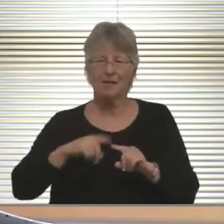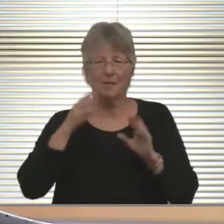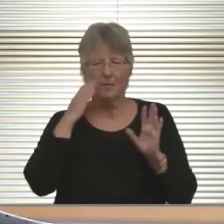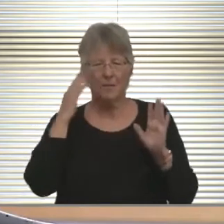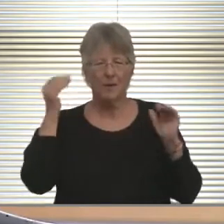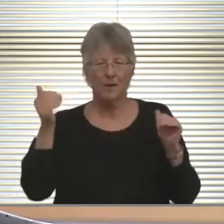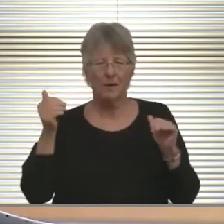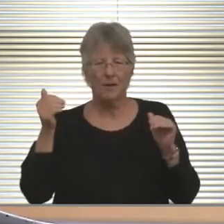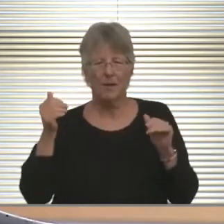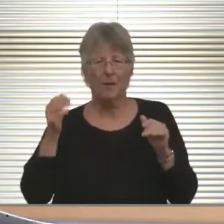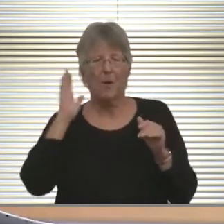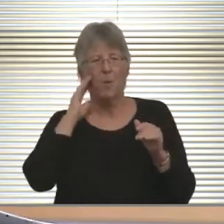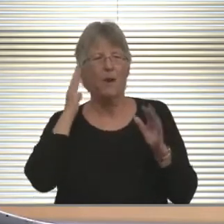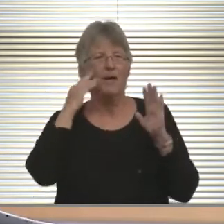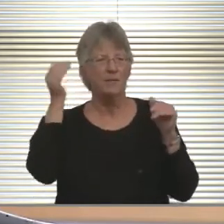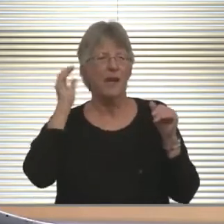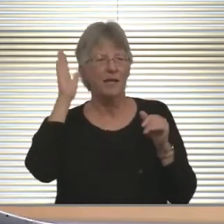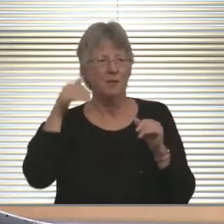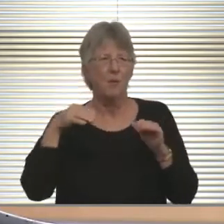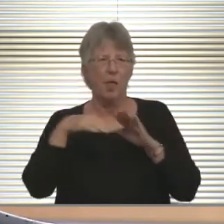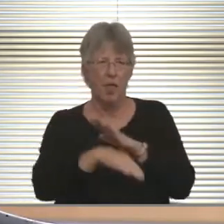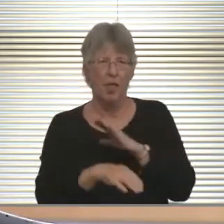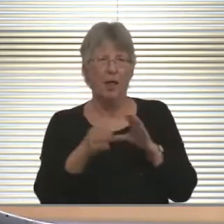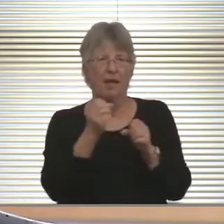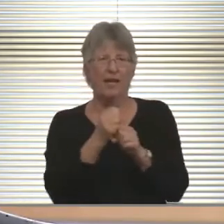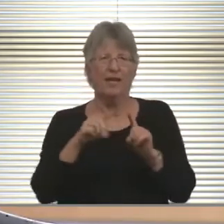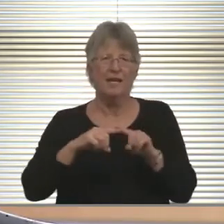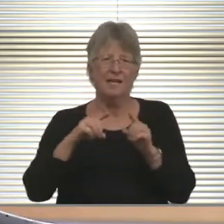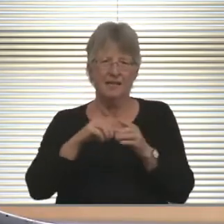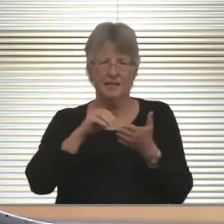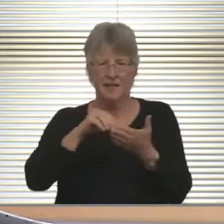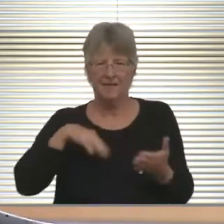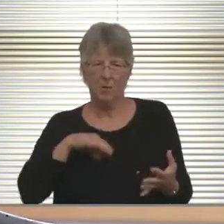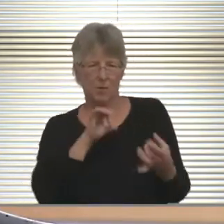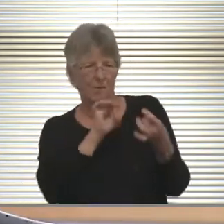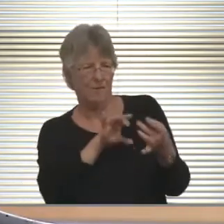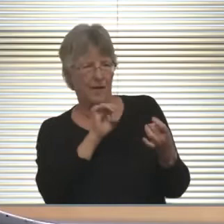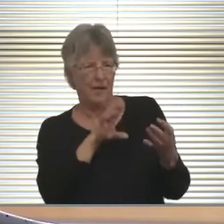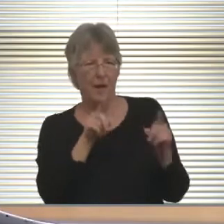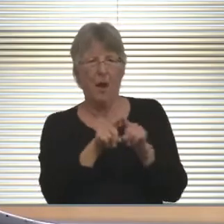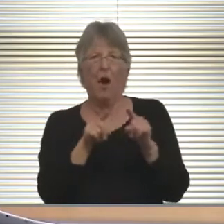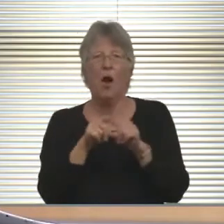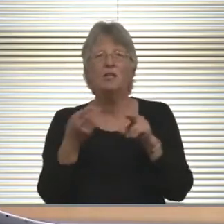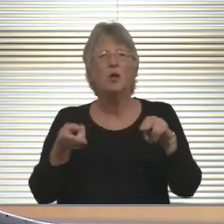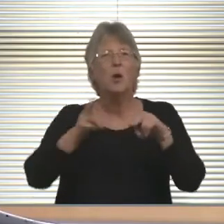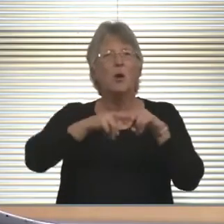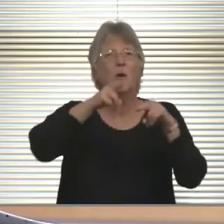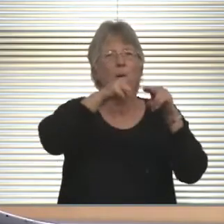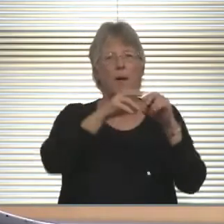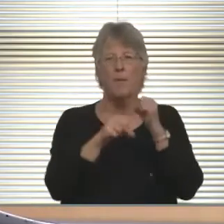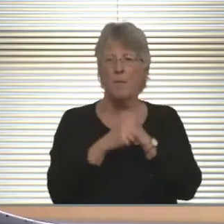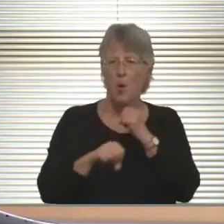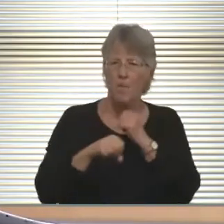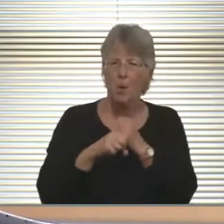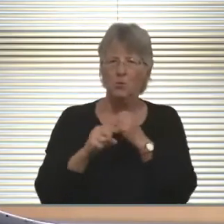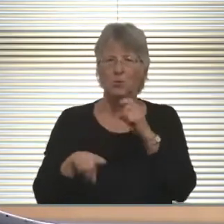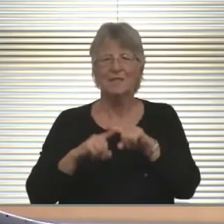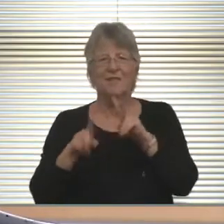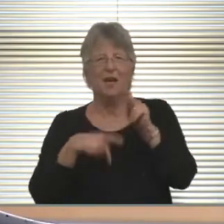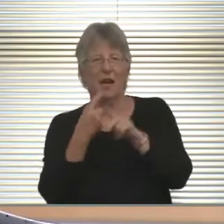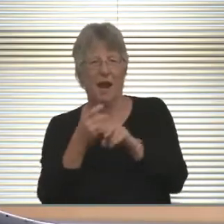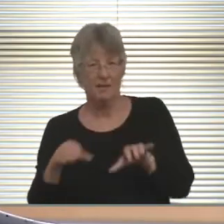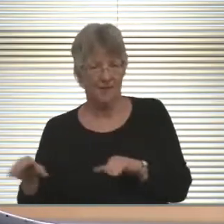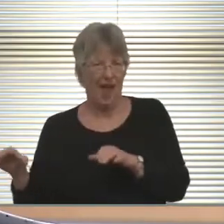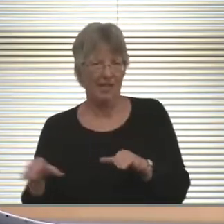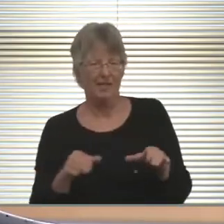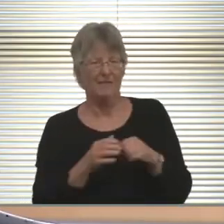months progress by receiving student feedback and increasing our promotion of these activities. Early